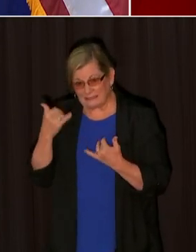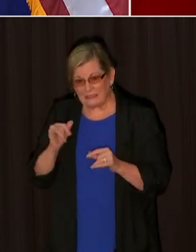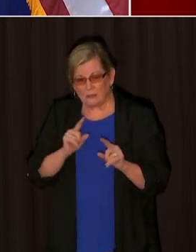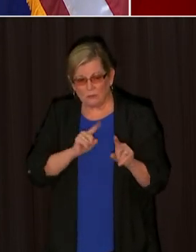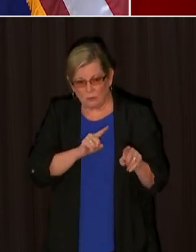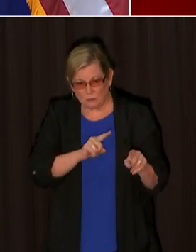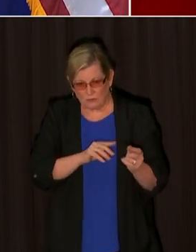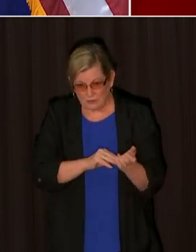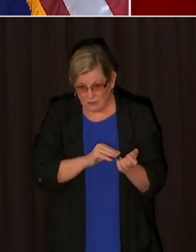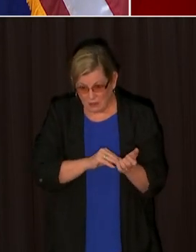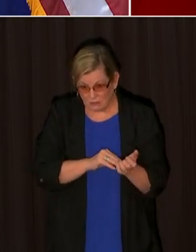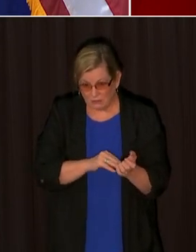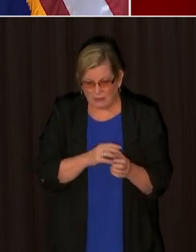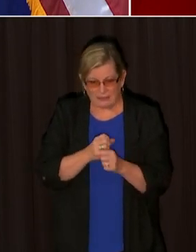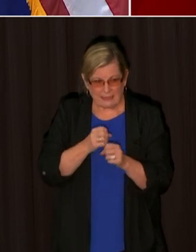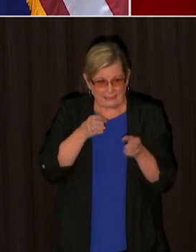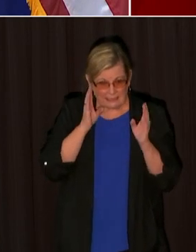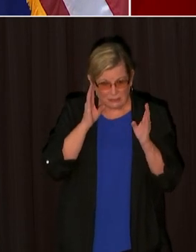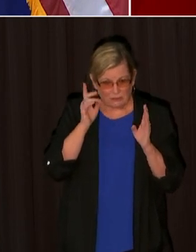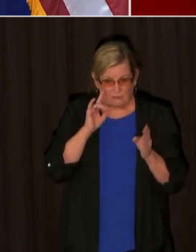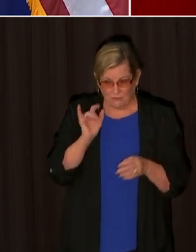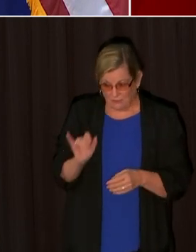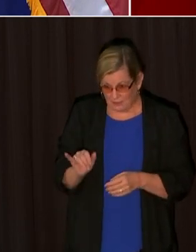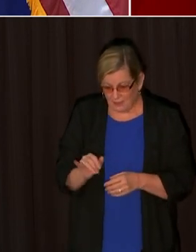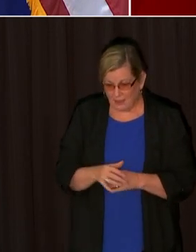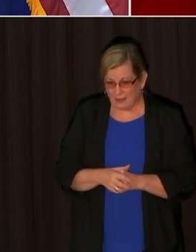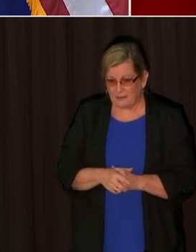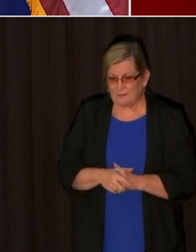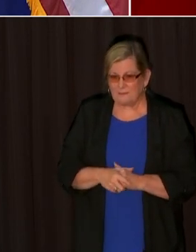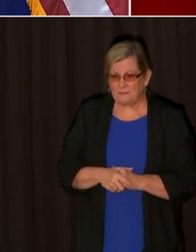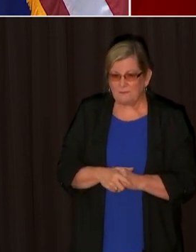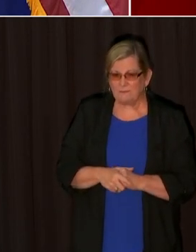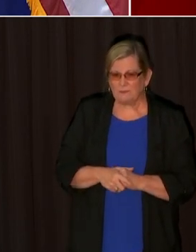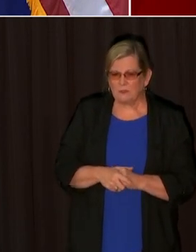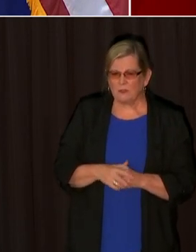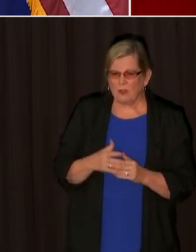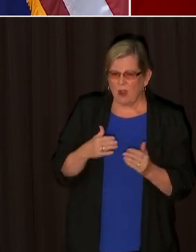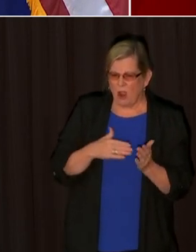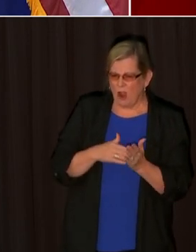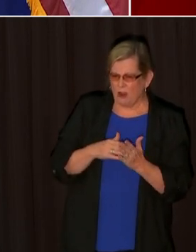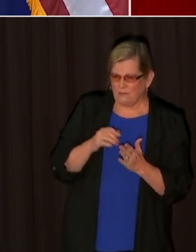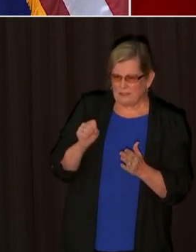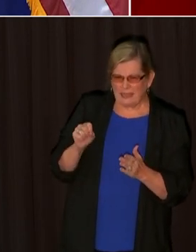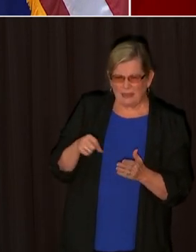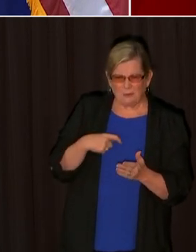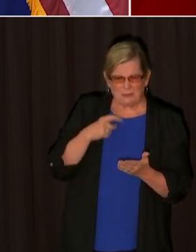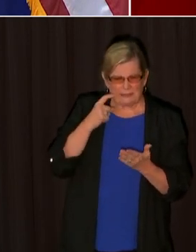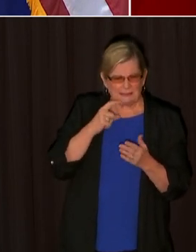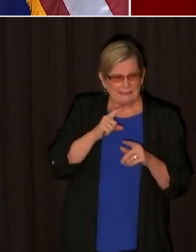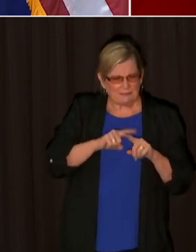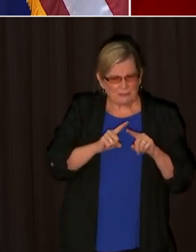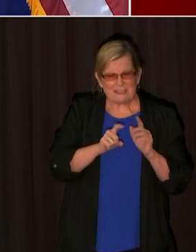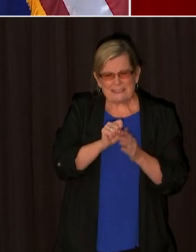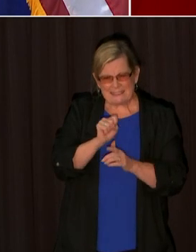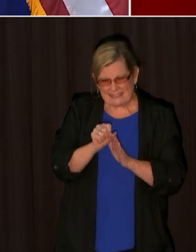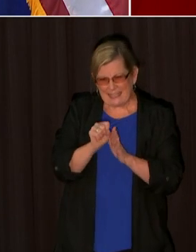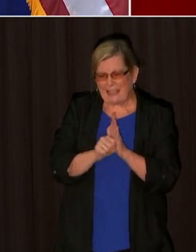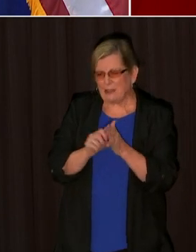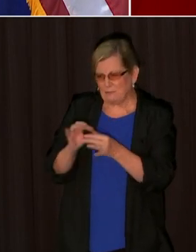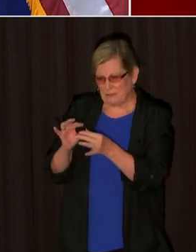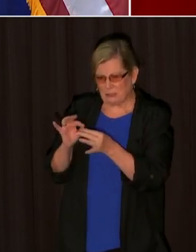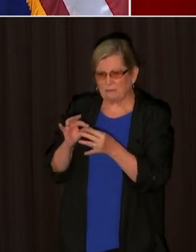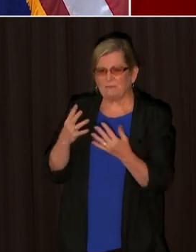on pandemics. So it is not uncommon for jurisdictions to talk about this and want to understand if you